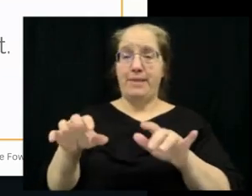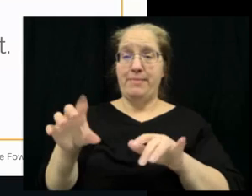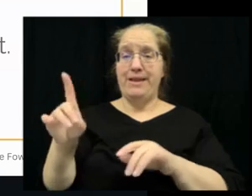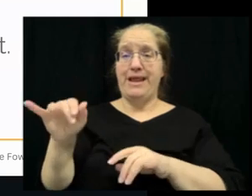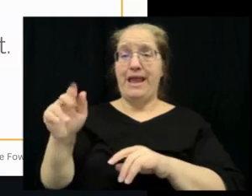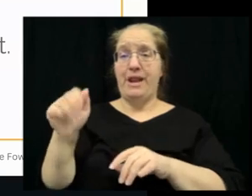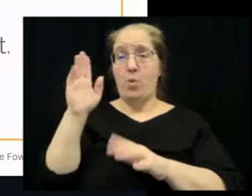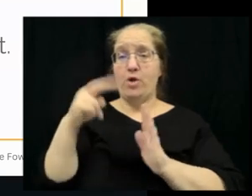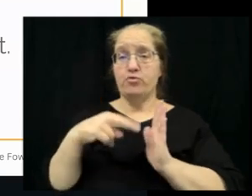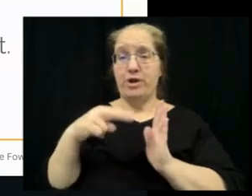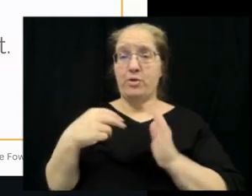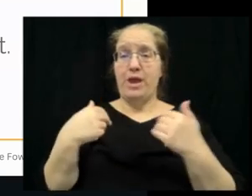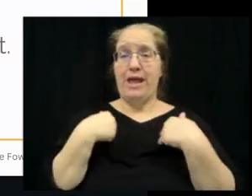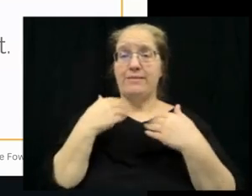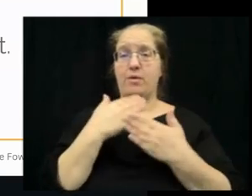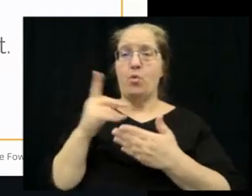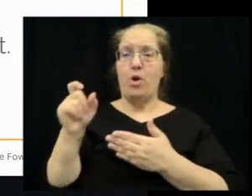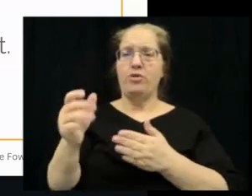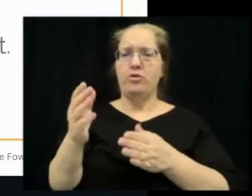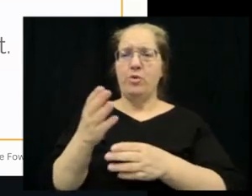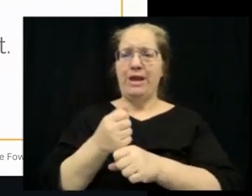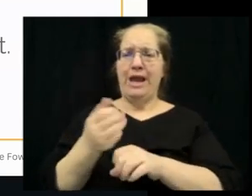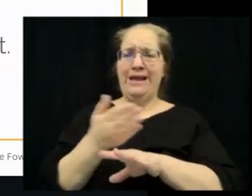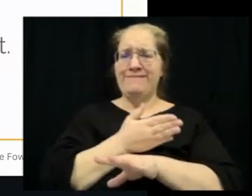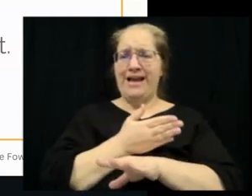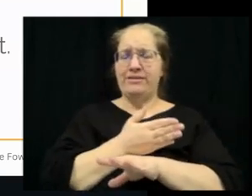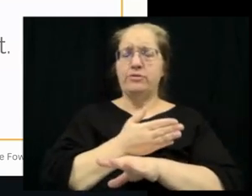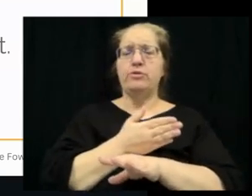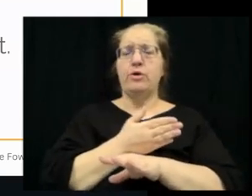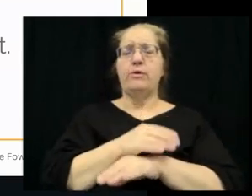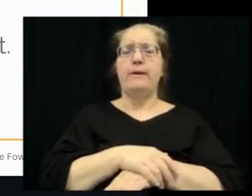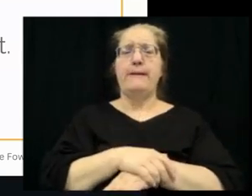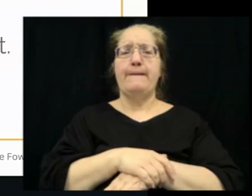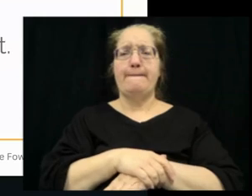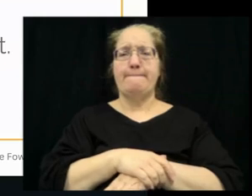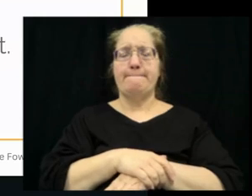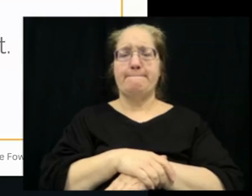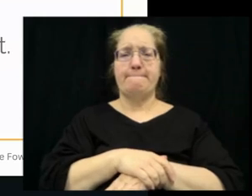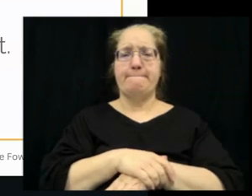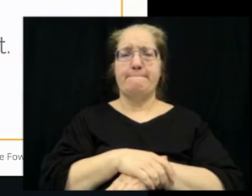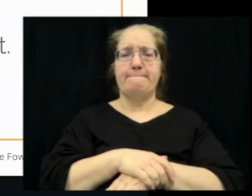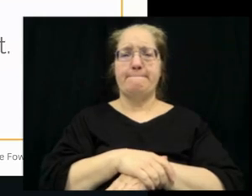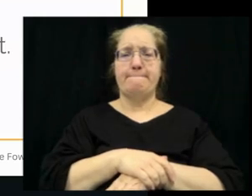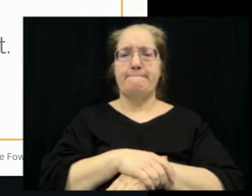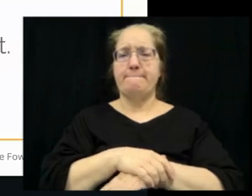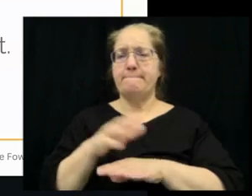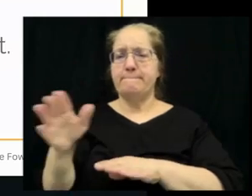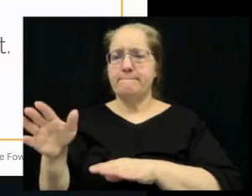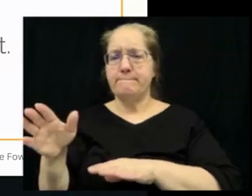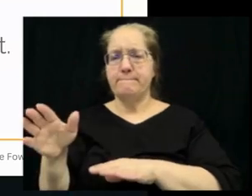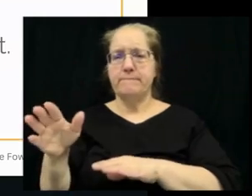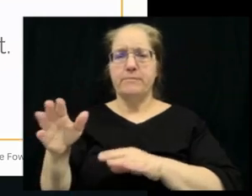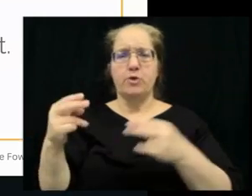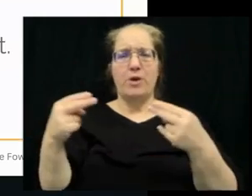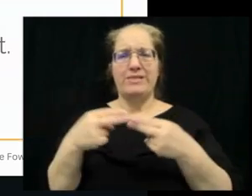some questions we received in advance, so we'll go through those as well. Sheree, would you like me to take the slides